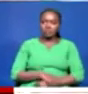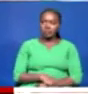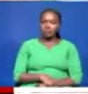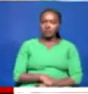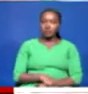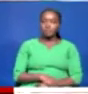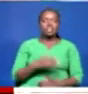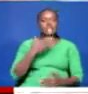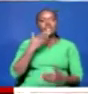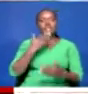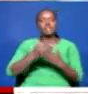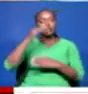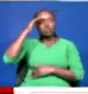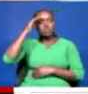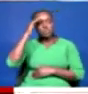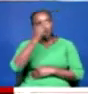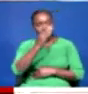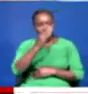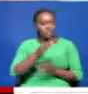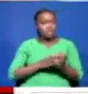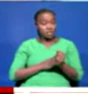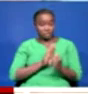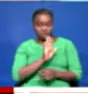Thank you, sir, for your leadership,